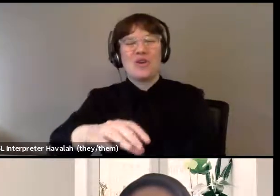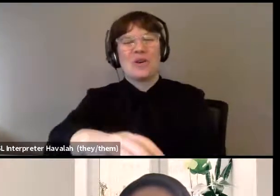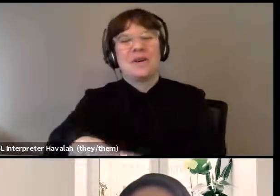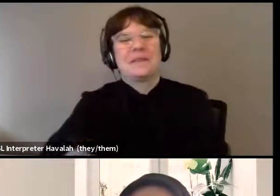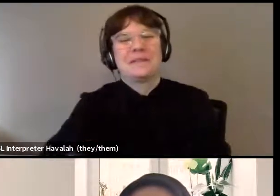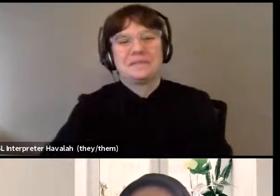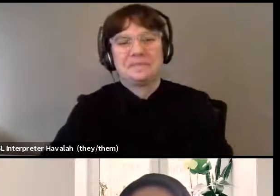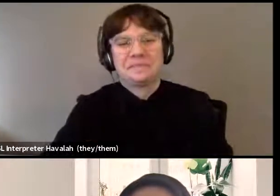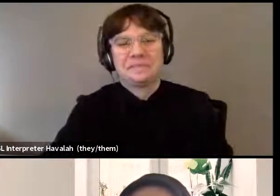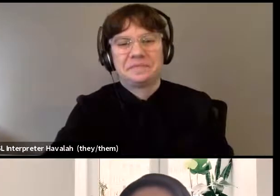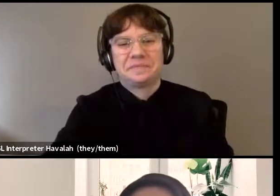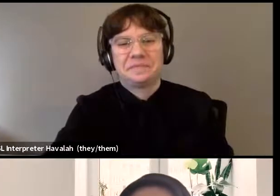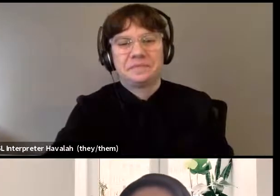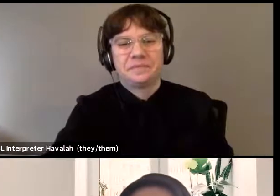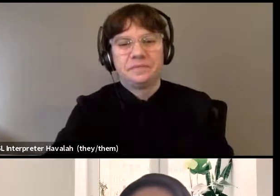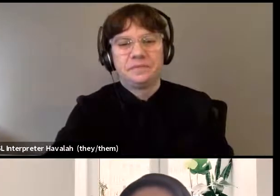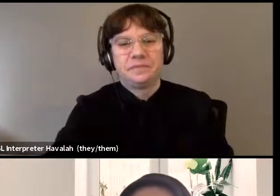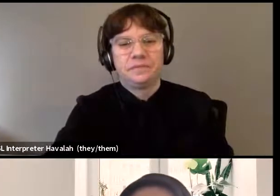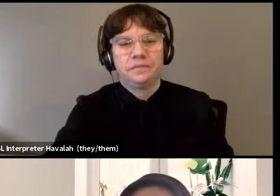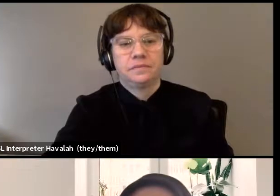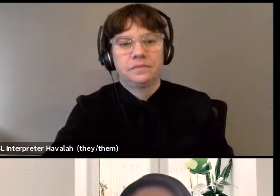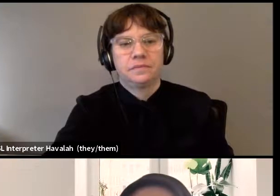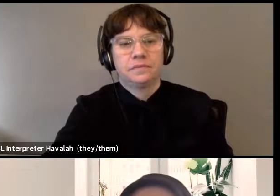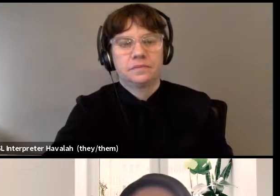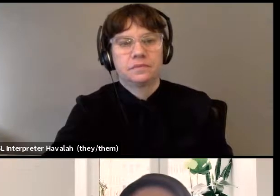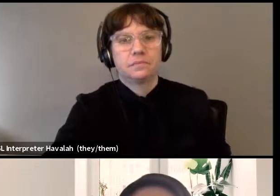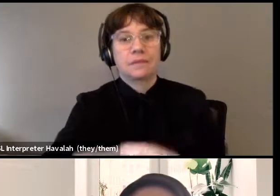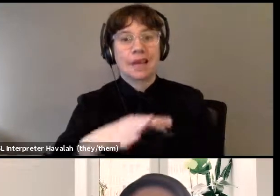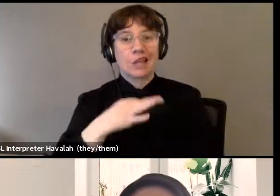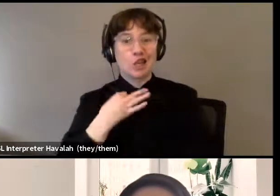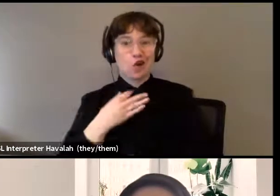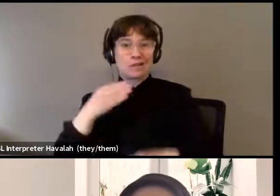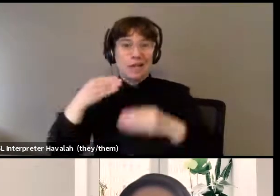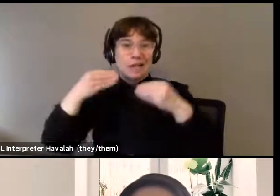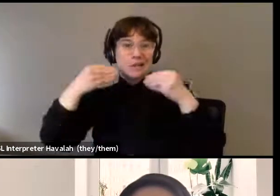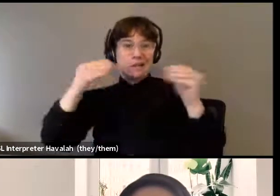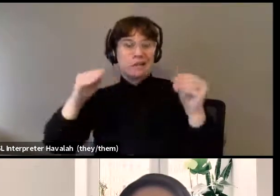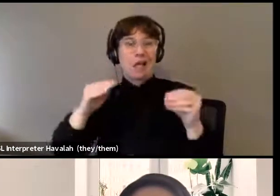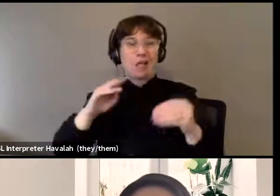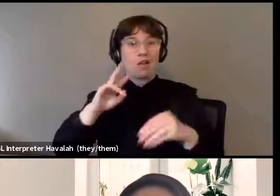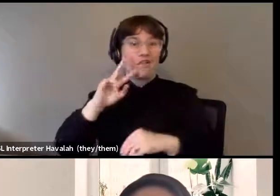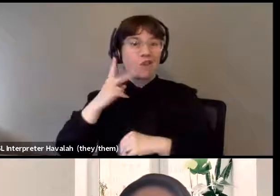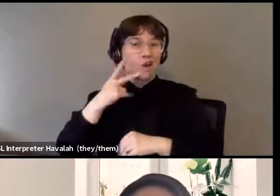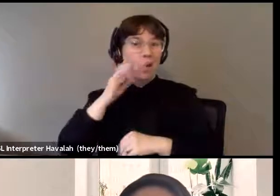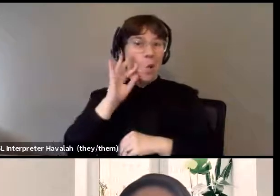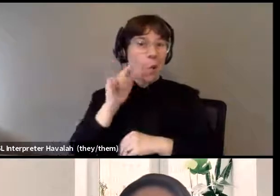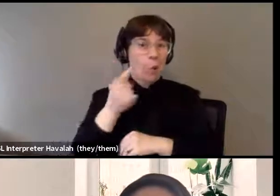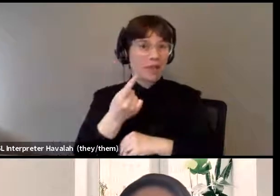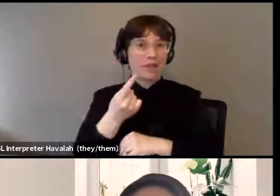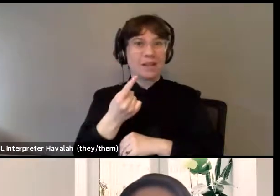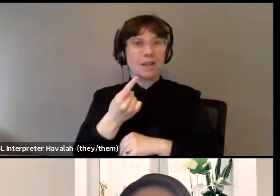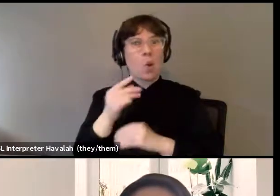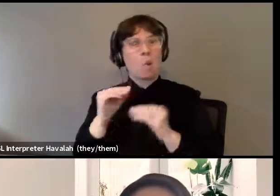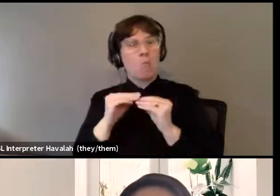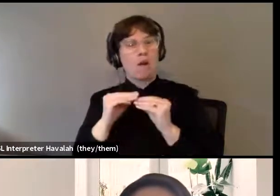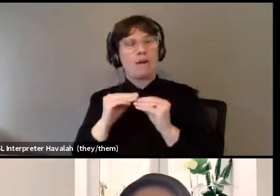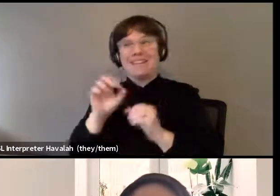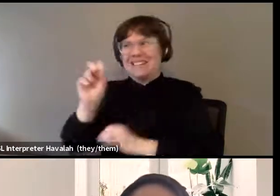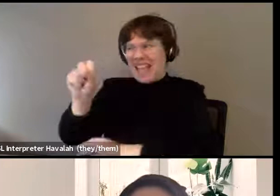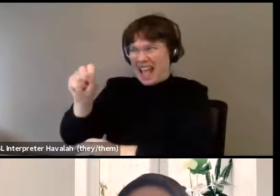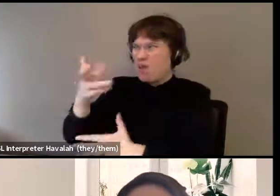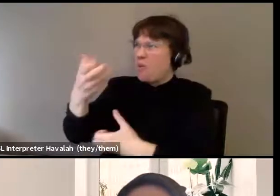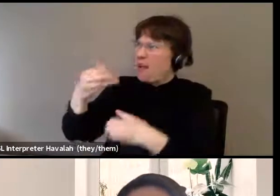Oh, okay. Are there plans to sell items beyond fresh produce 2 questions. Absolutely. Yes.